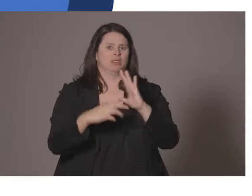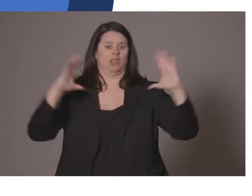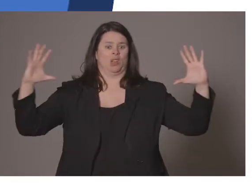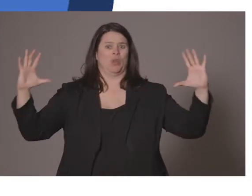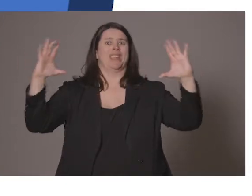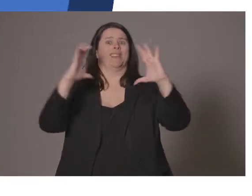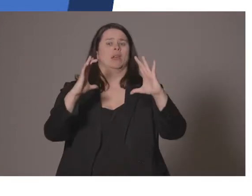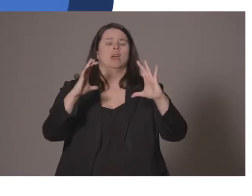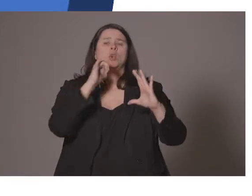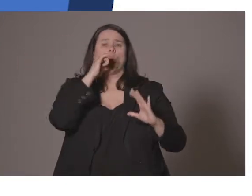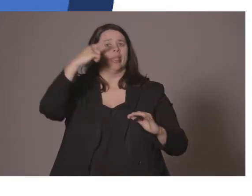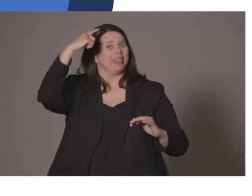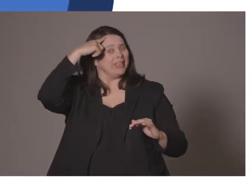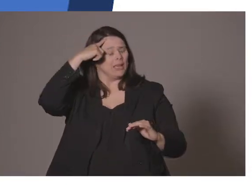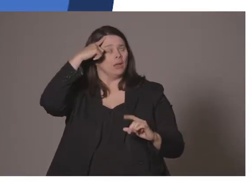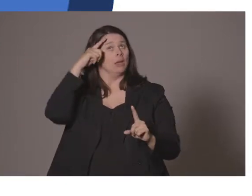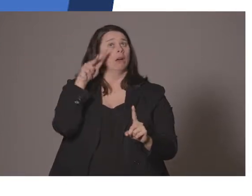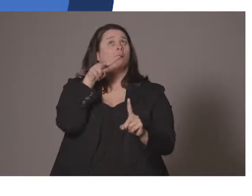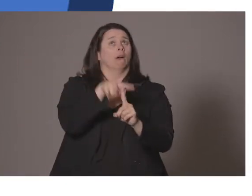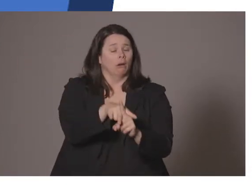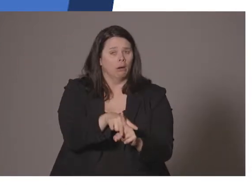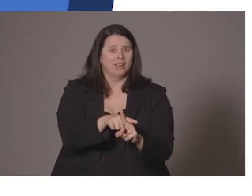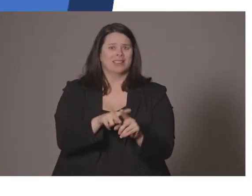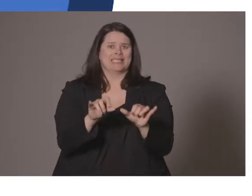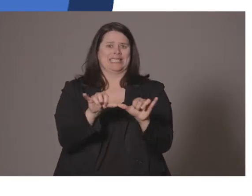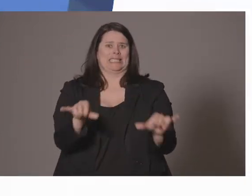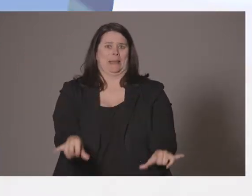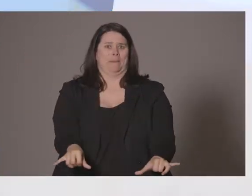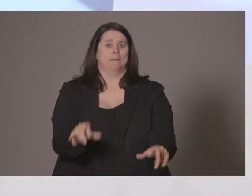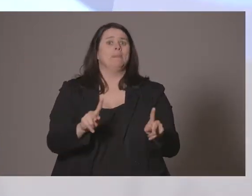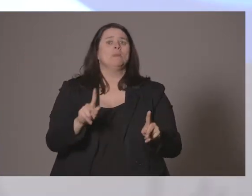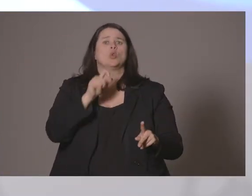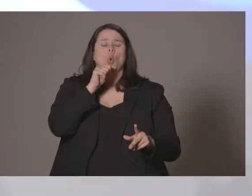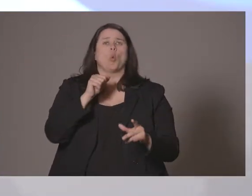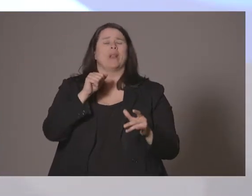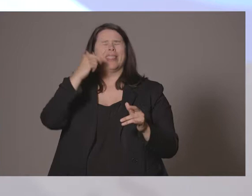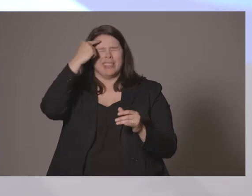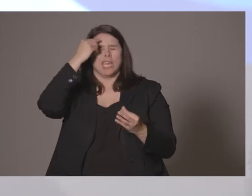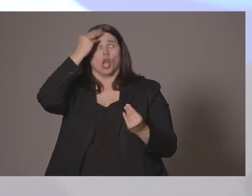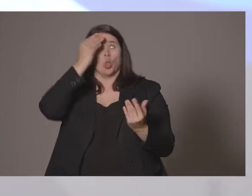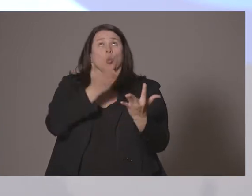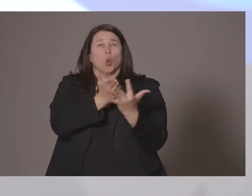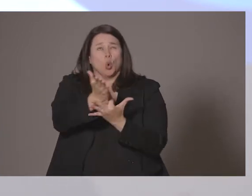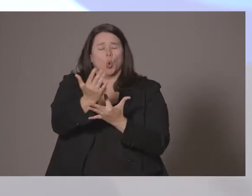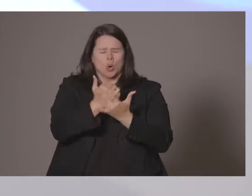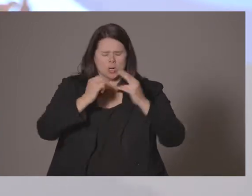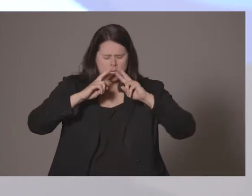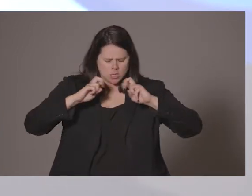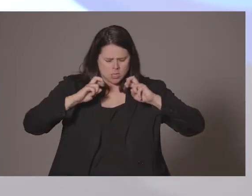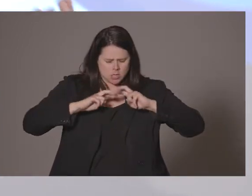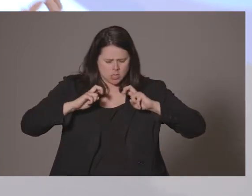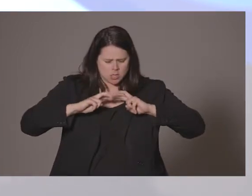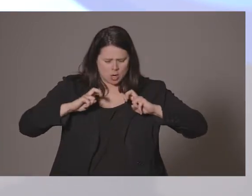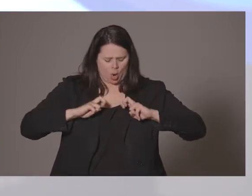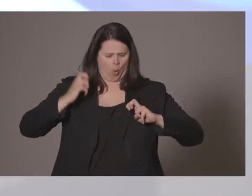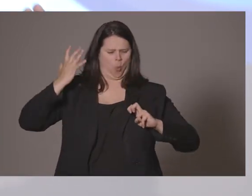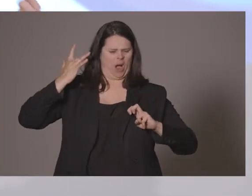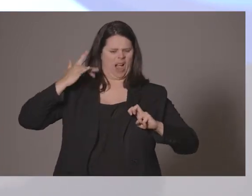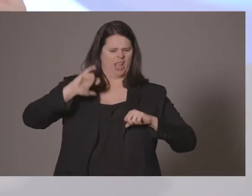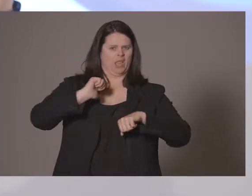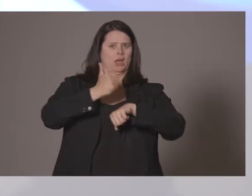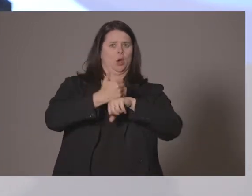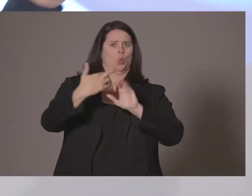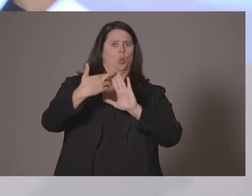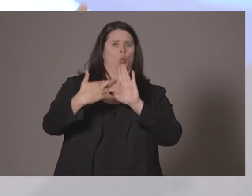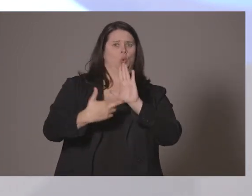And not necessarily having a lot of conscious thought or pulling apart why those rules are the